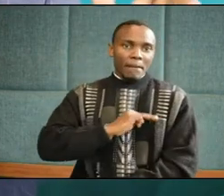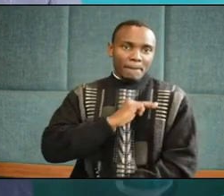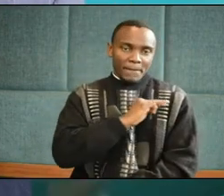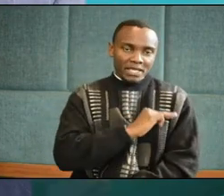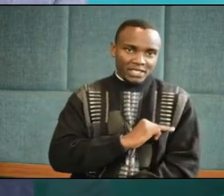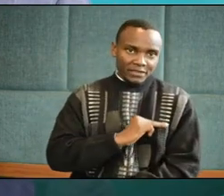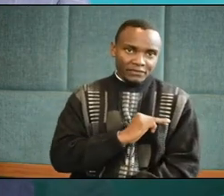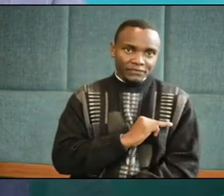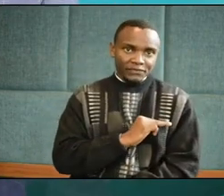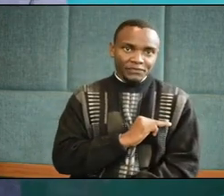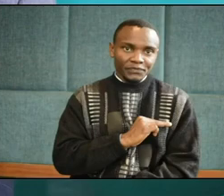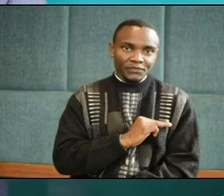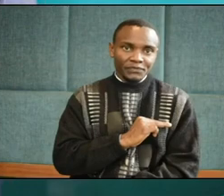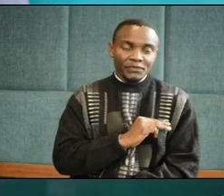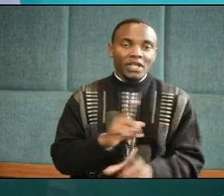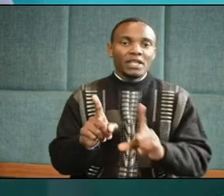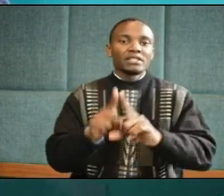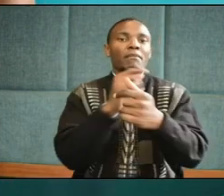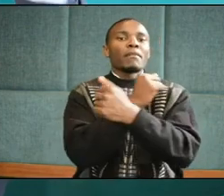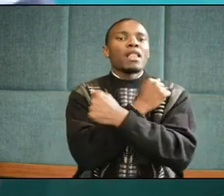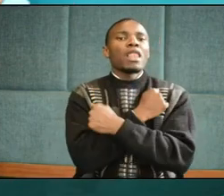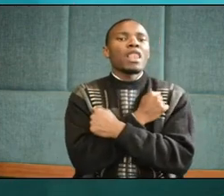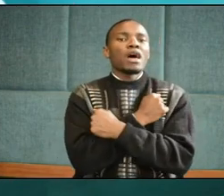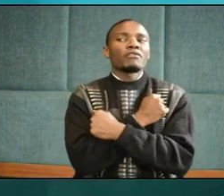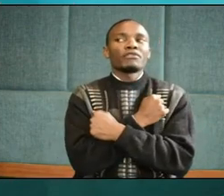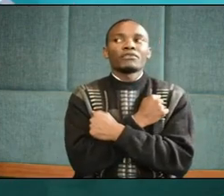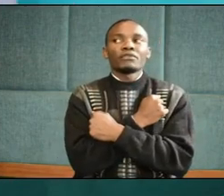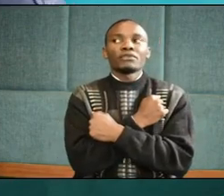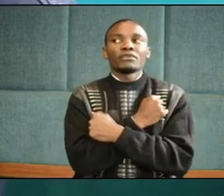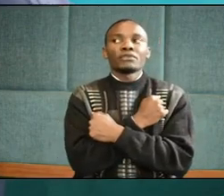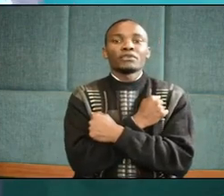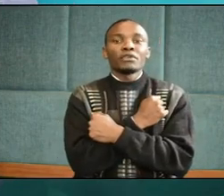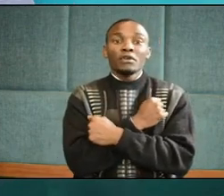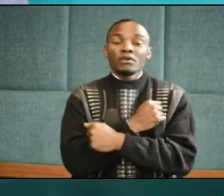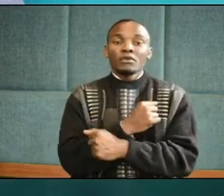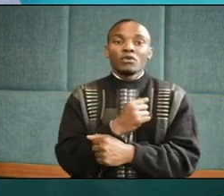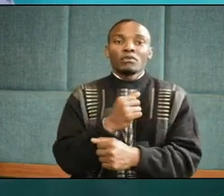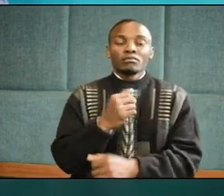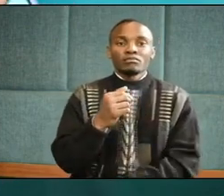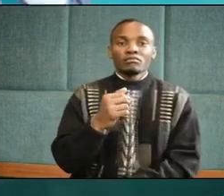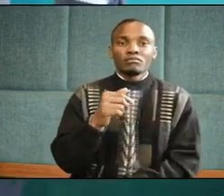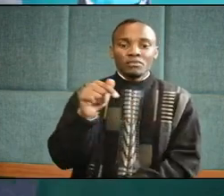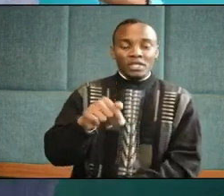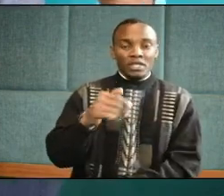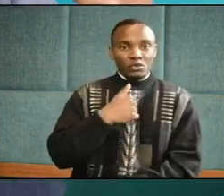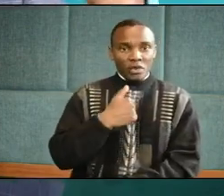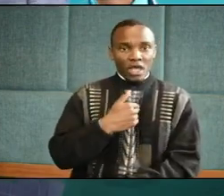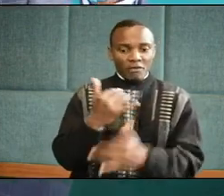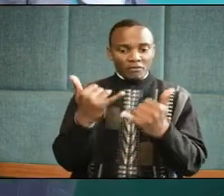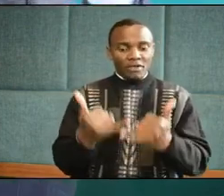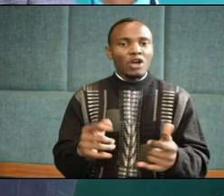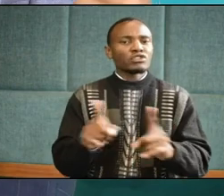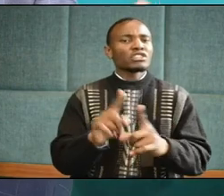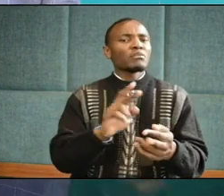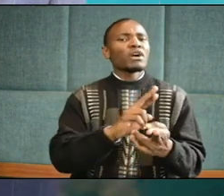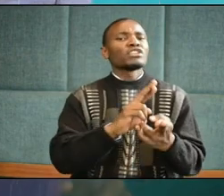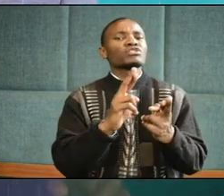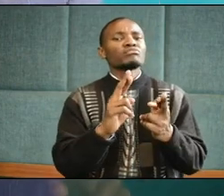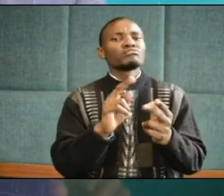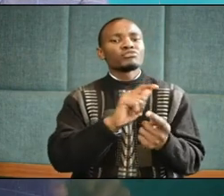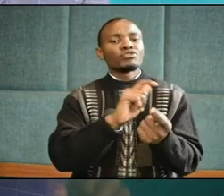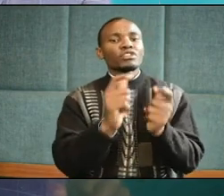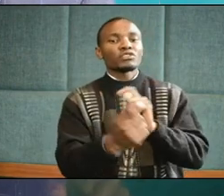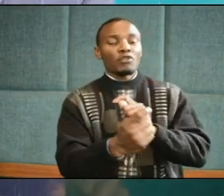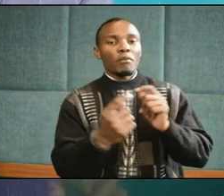Because of God's mercy and love, it is here with us, transforming everyone who believes